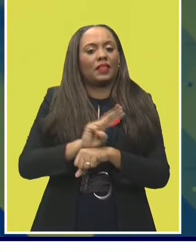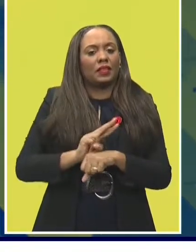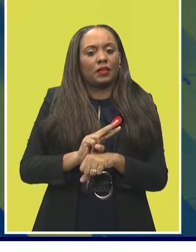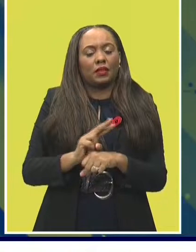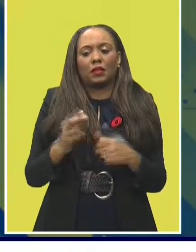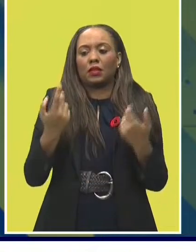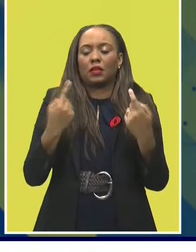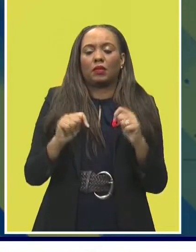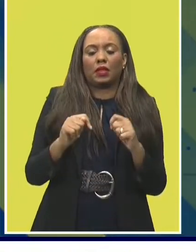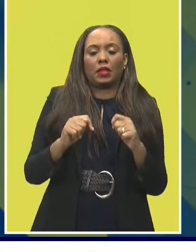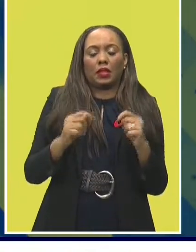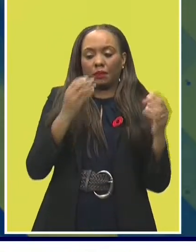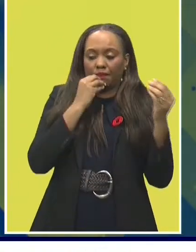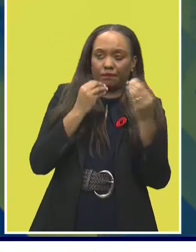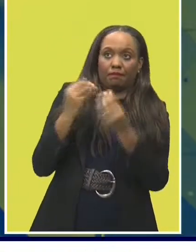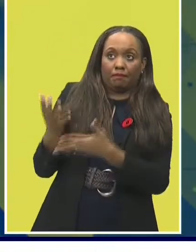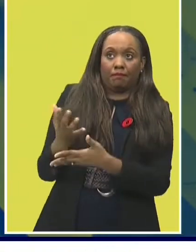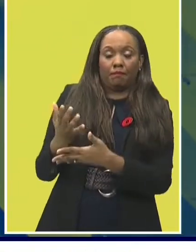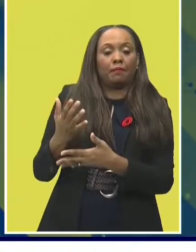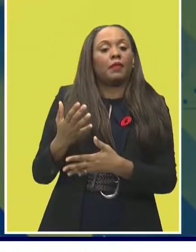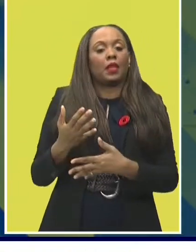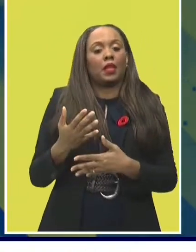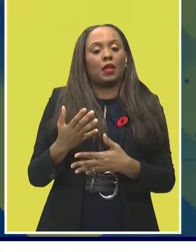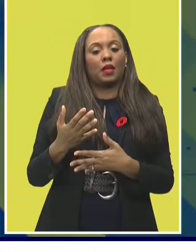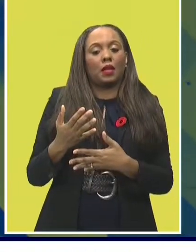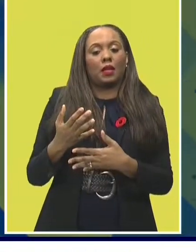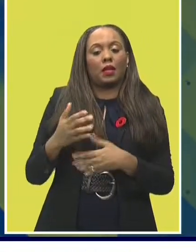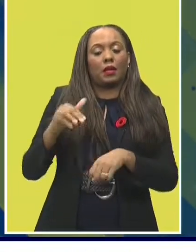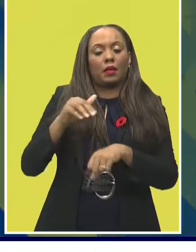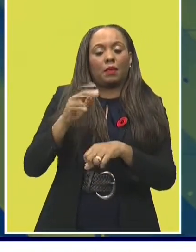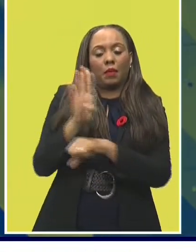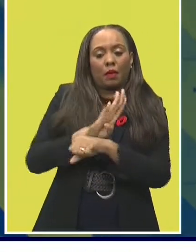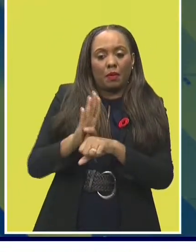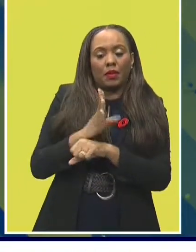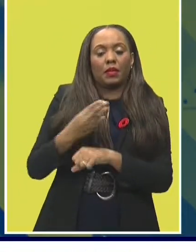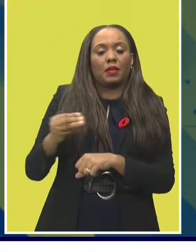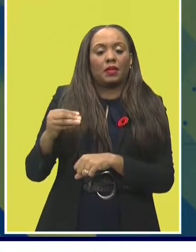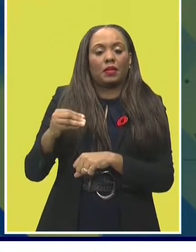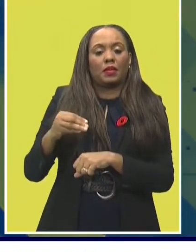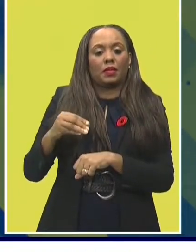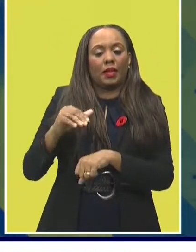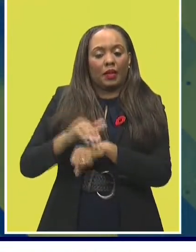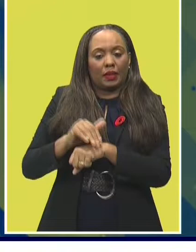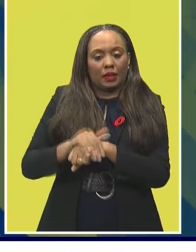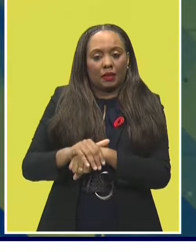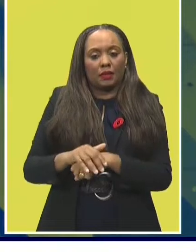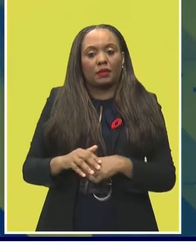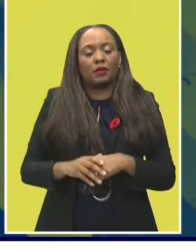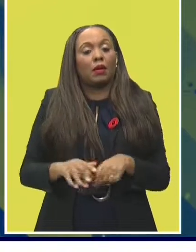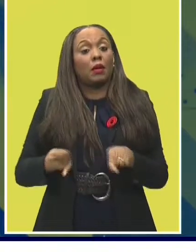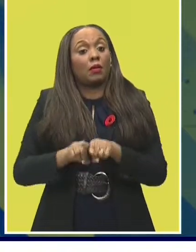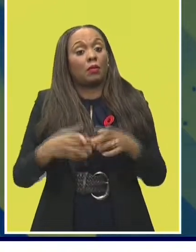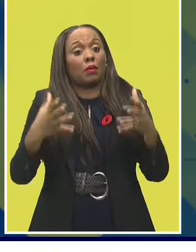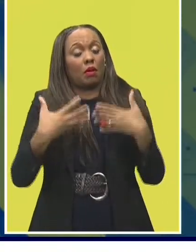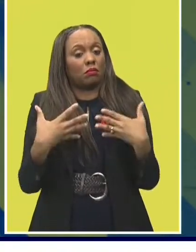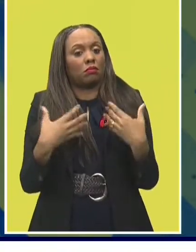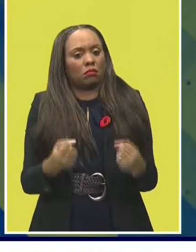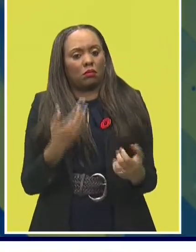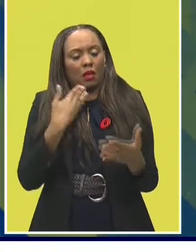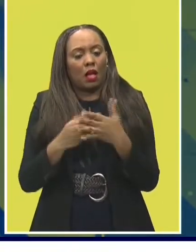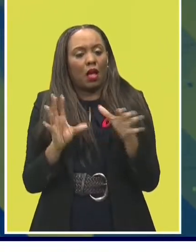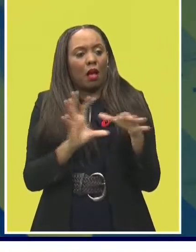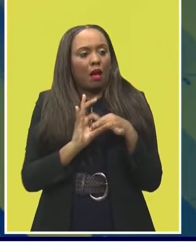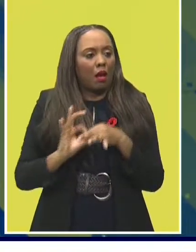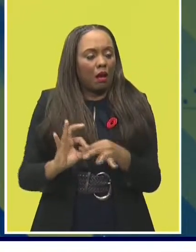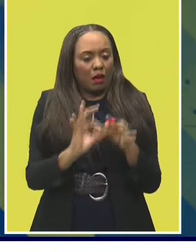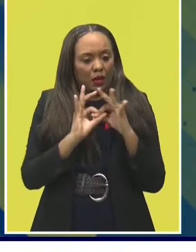translate that to my colleagues back in London and Barbados, and then to build bridges. What we need to do is further strengthen our good relationship as